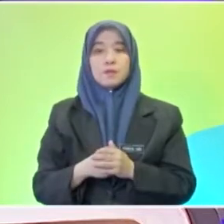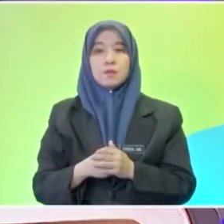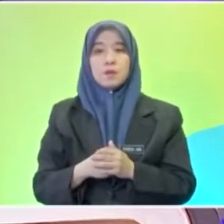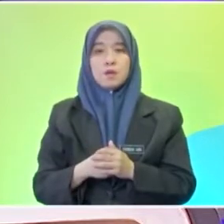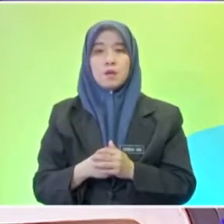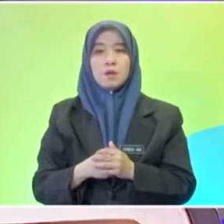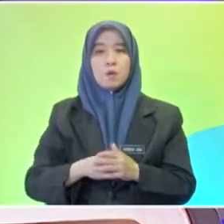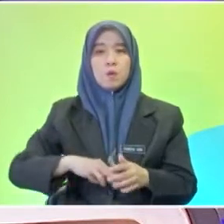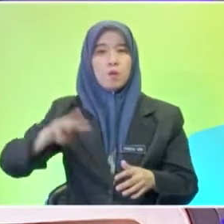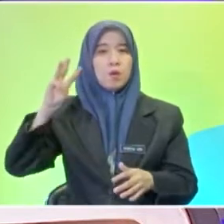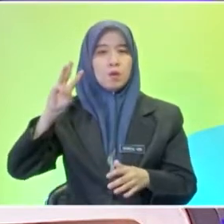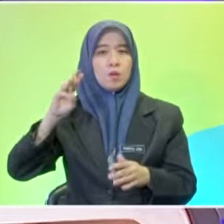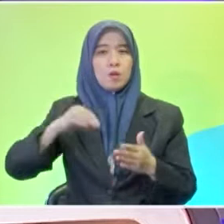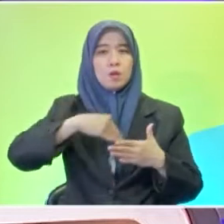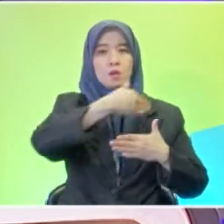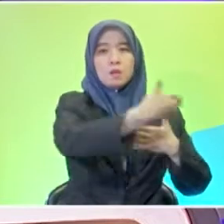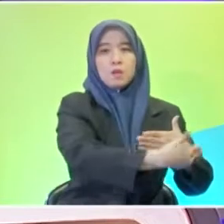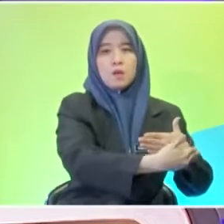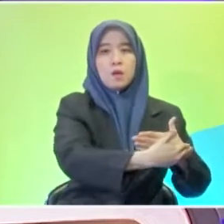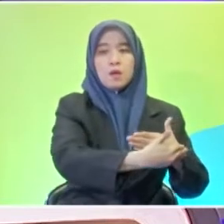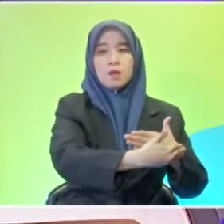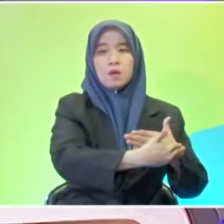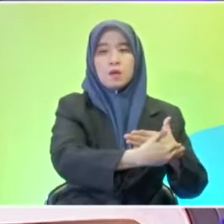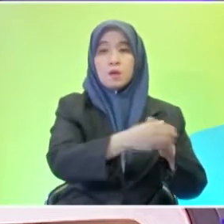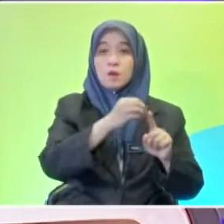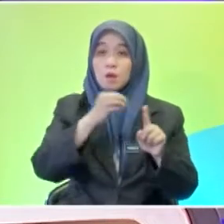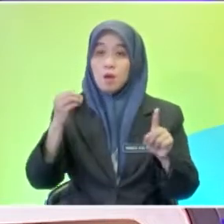was the other side of the mountain.